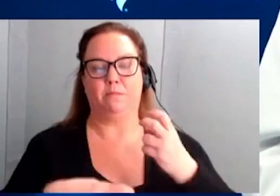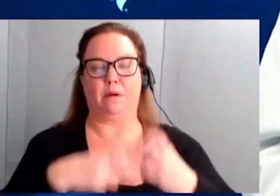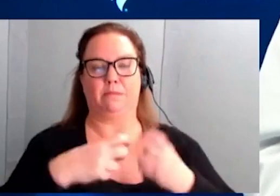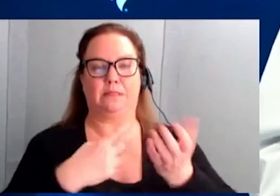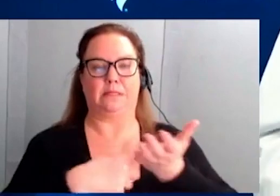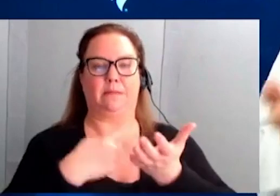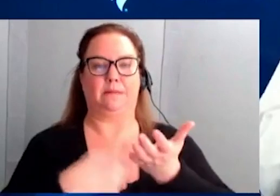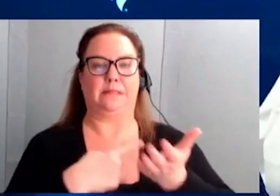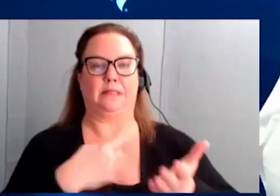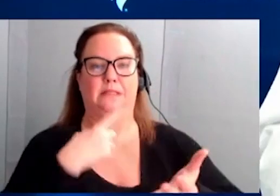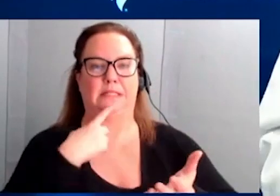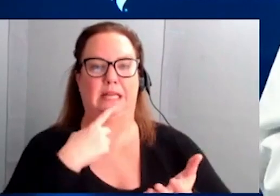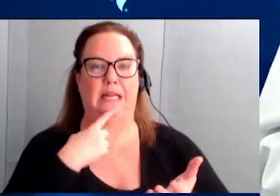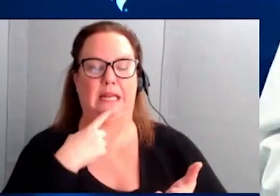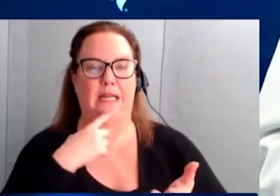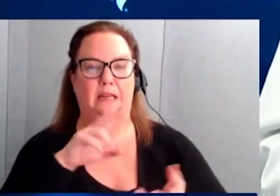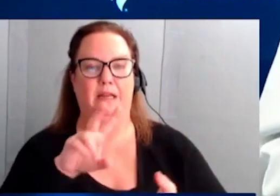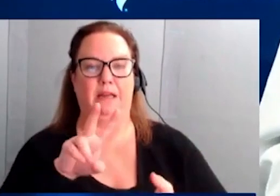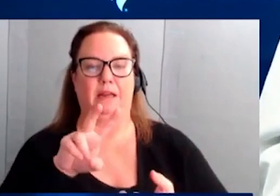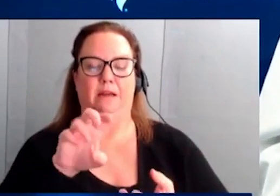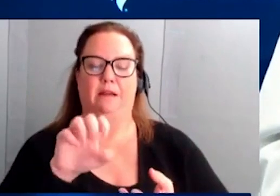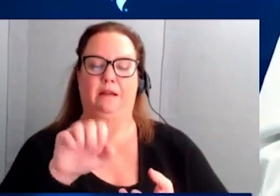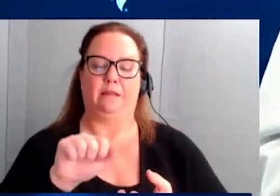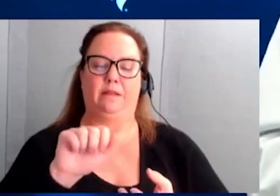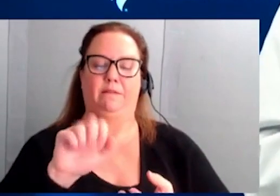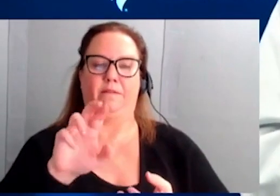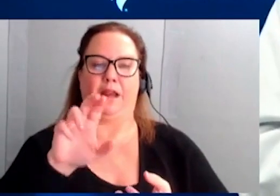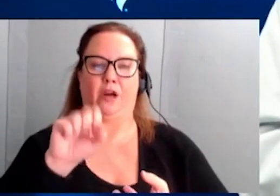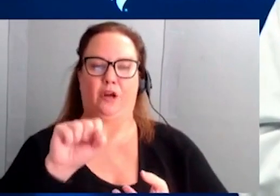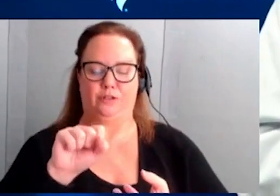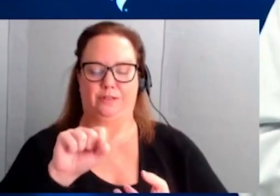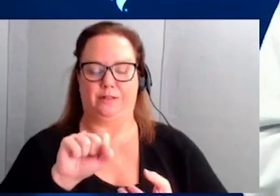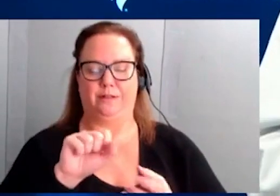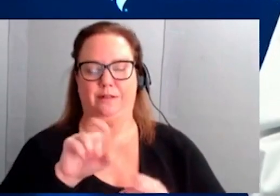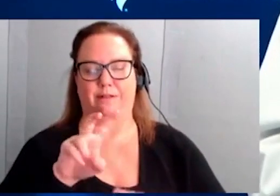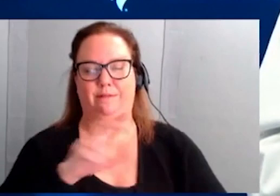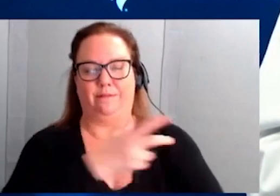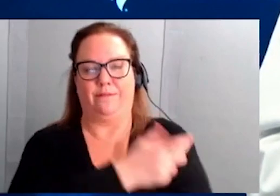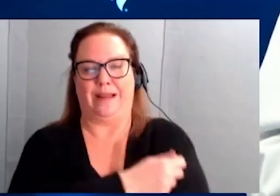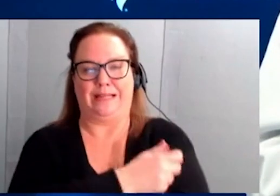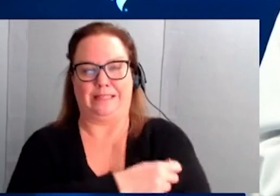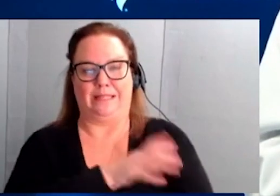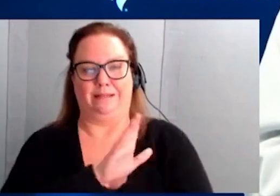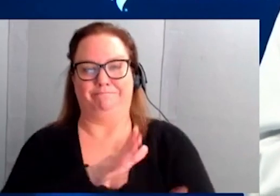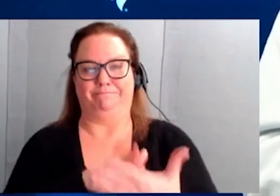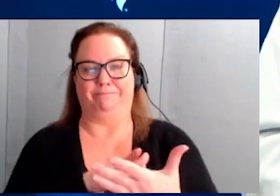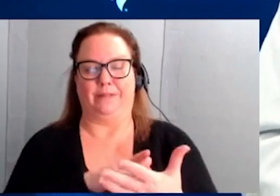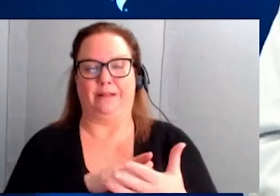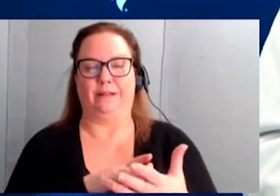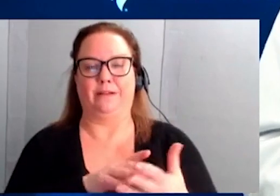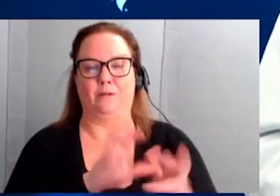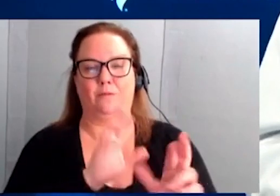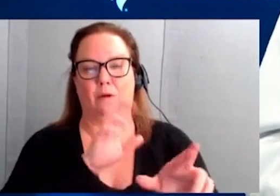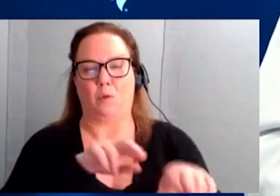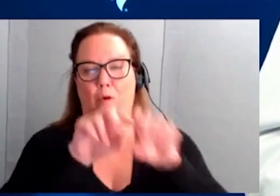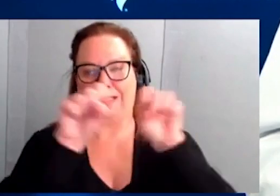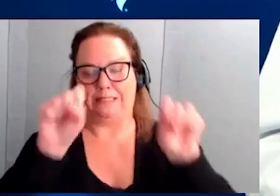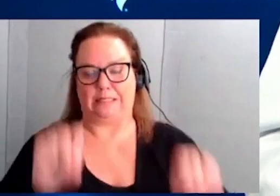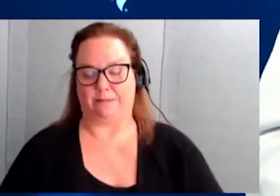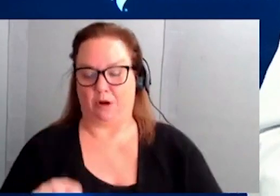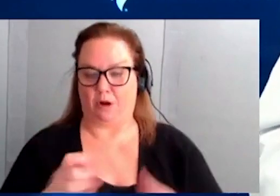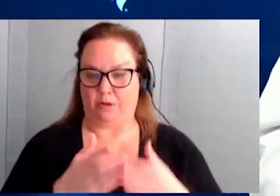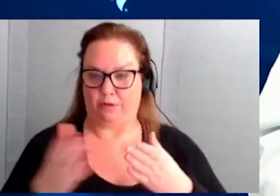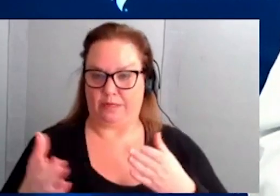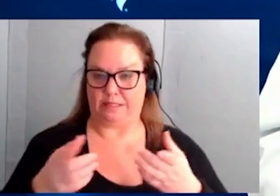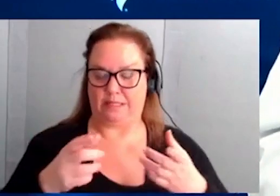quote back at us the VAERS, this vaccine adverse event reporting. And when you look at it, the question isn't, are there things that happen to people